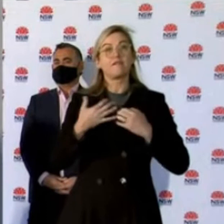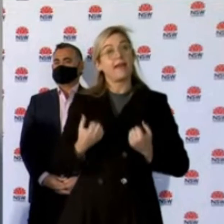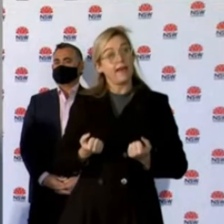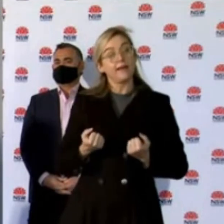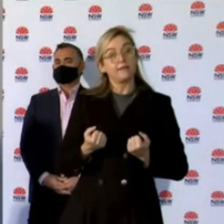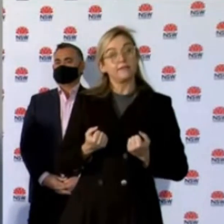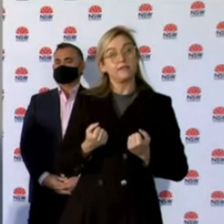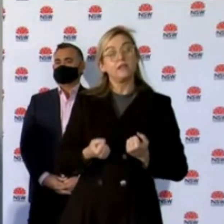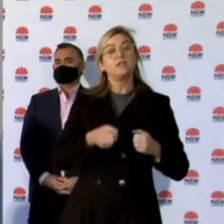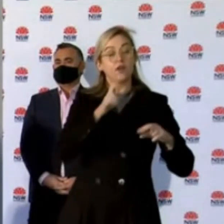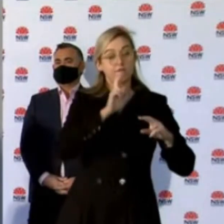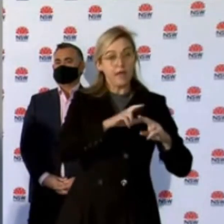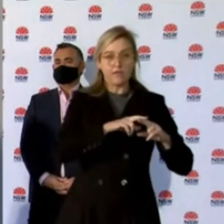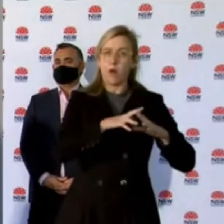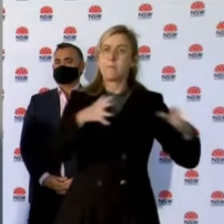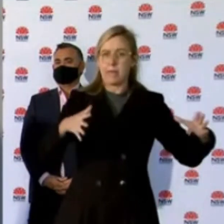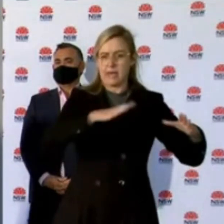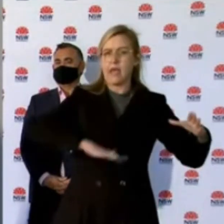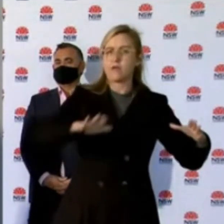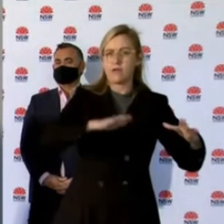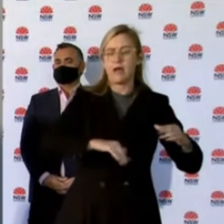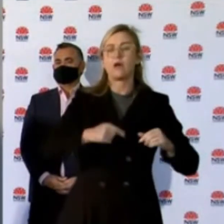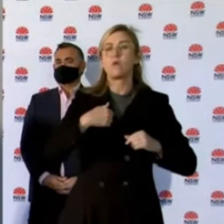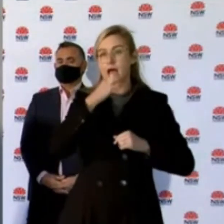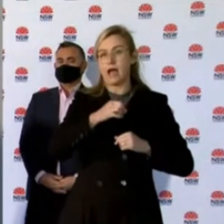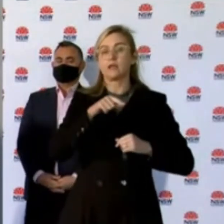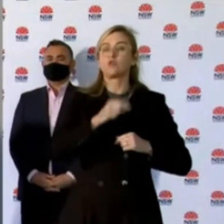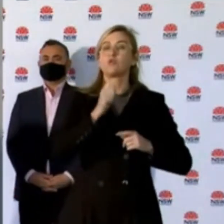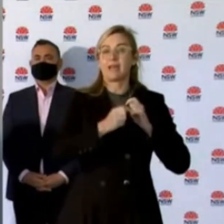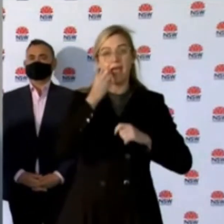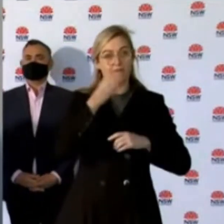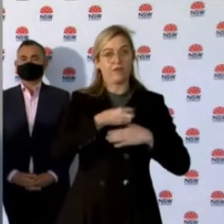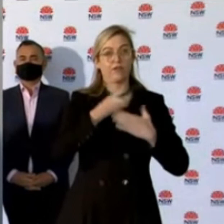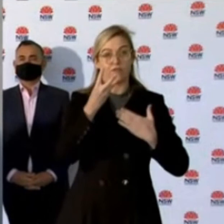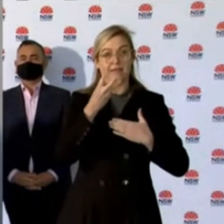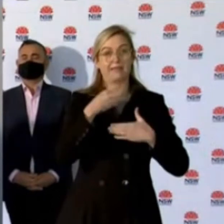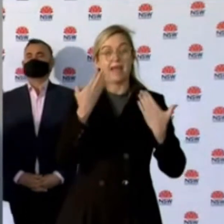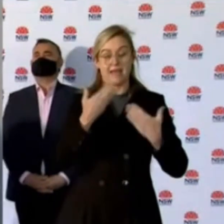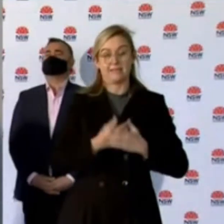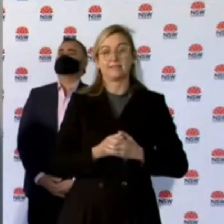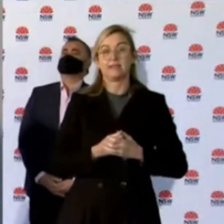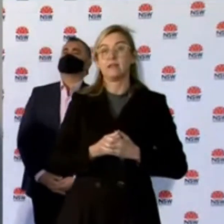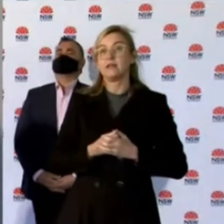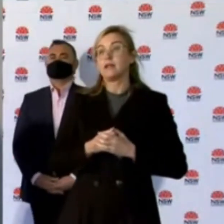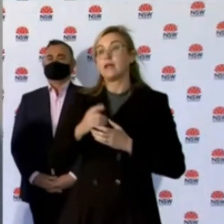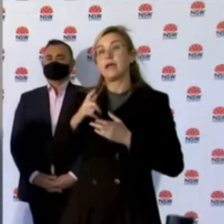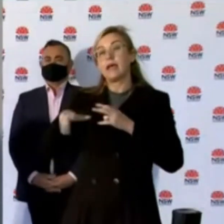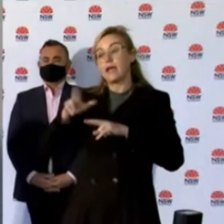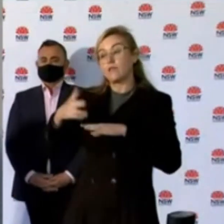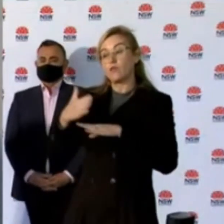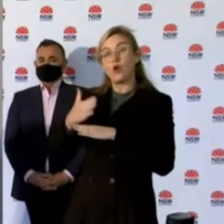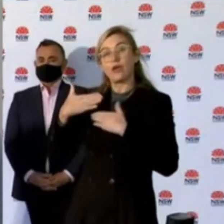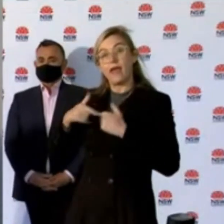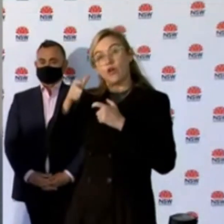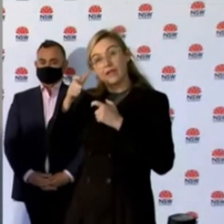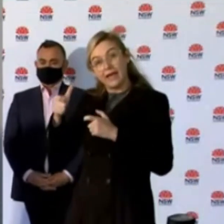areas, in the first instance, we're asking you to have tests every 3 days if you work in healthcare or aged care settings. That could include cleaning